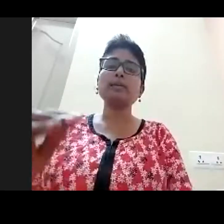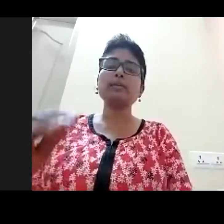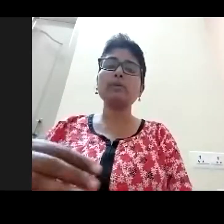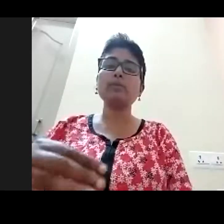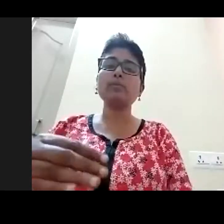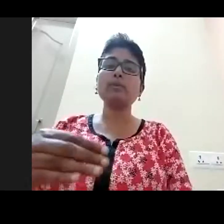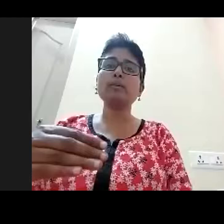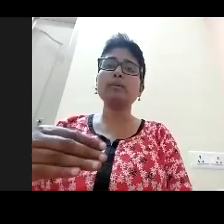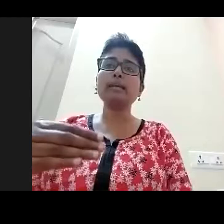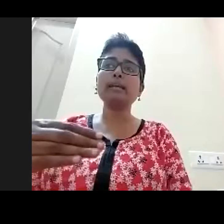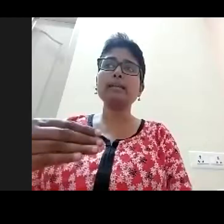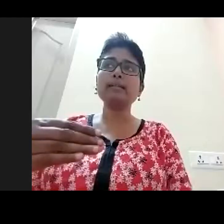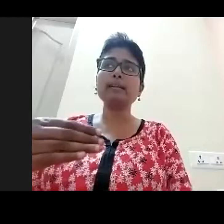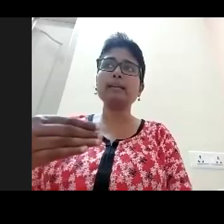that